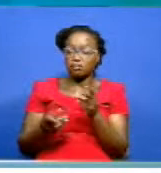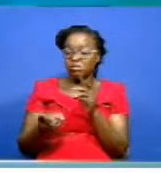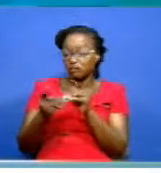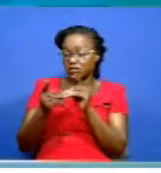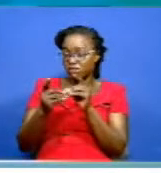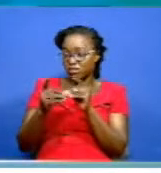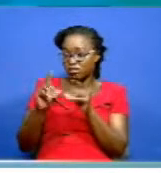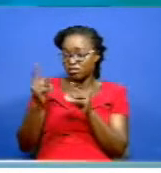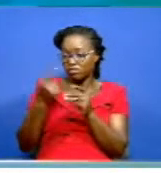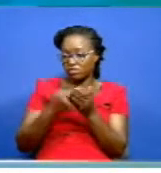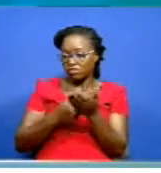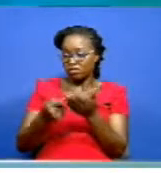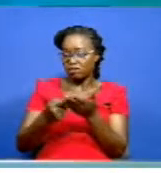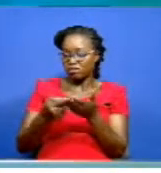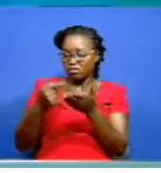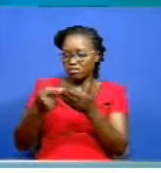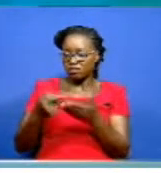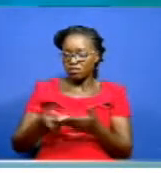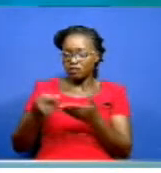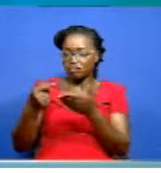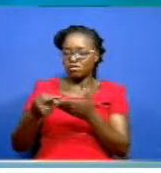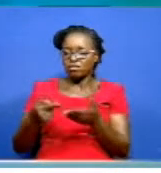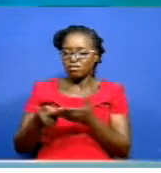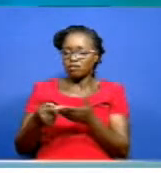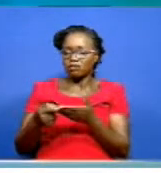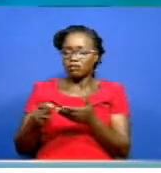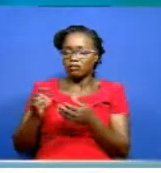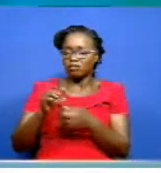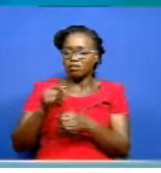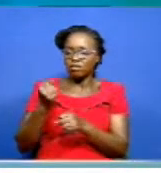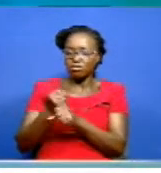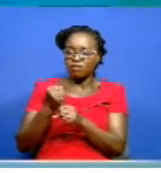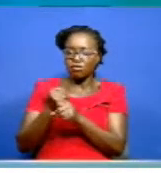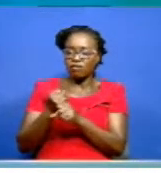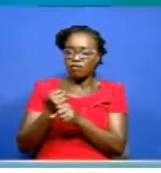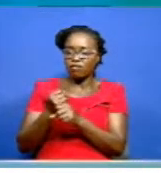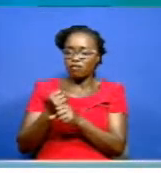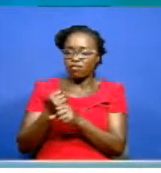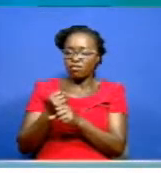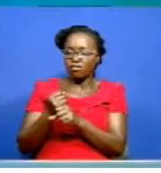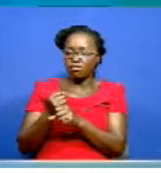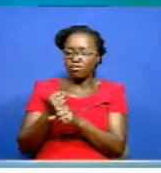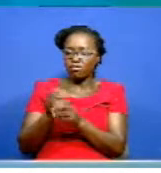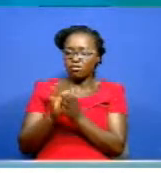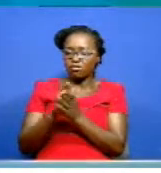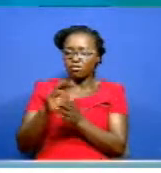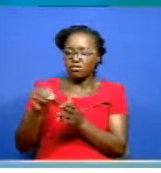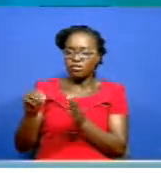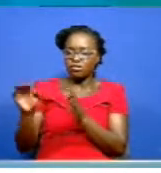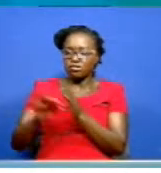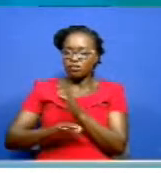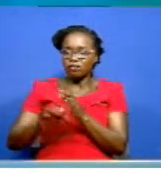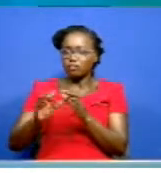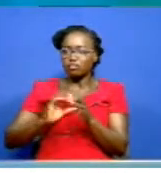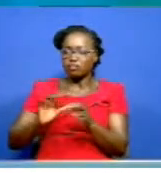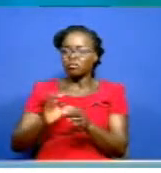to discuss. The the task force has subcommittees, and their various subcommittees